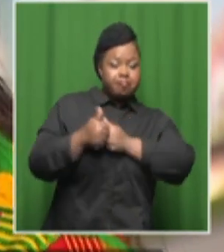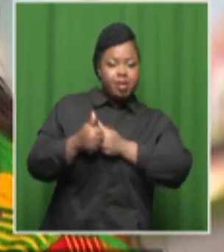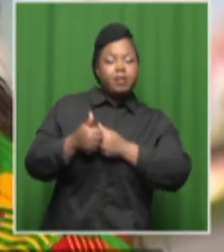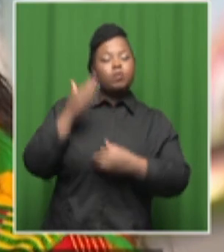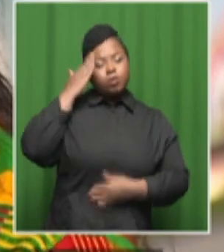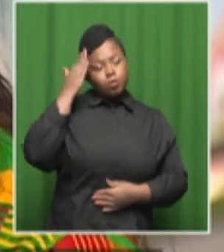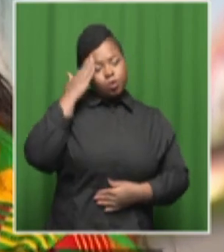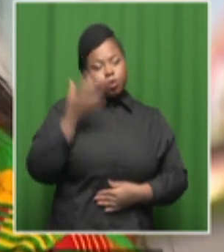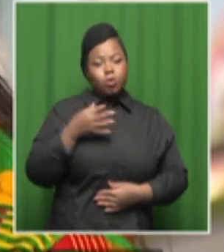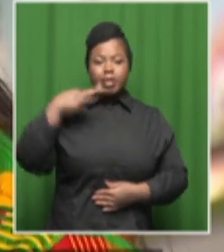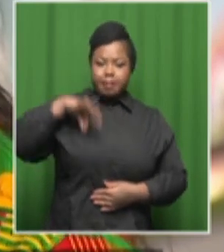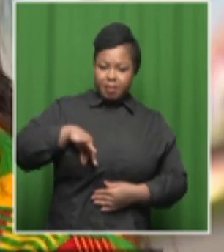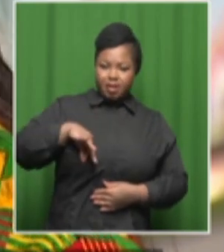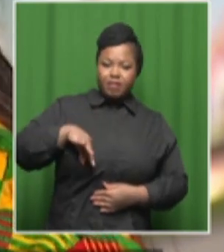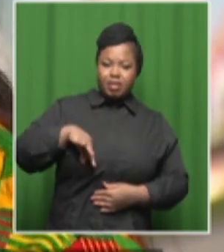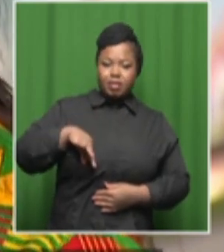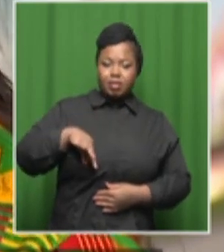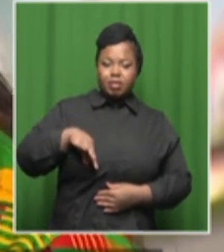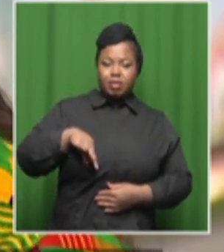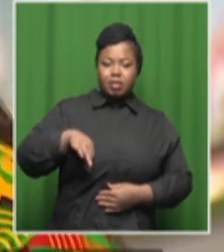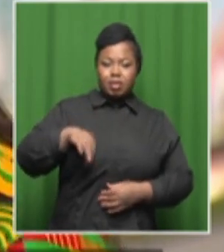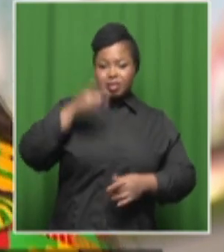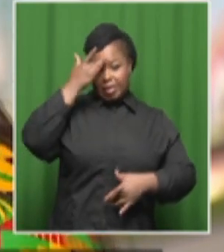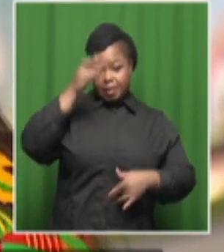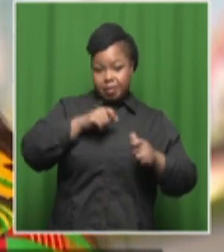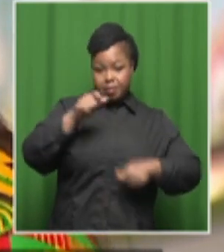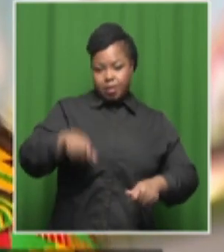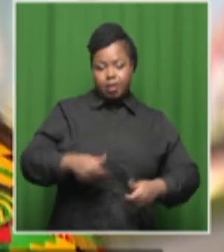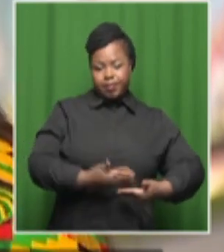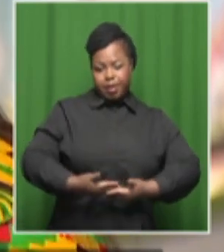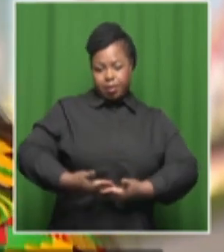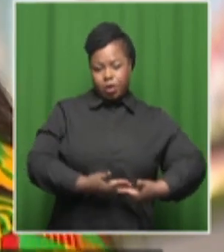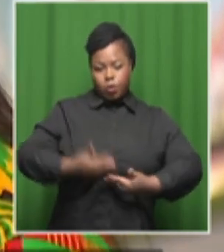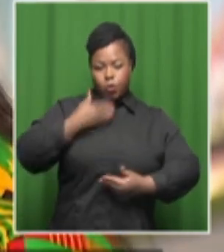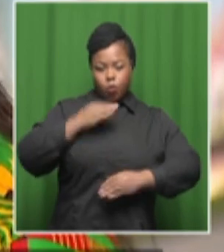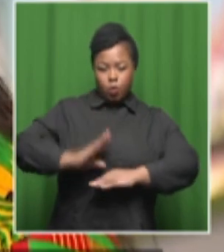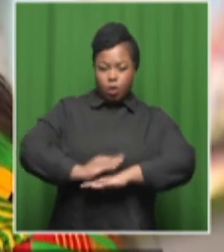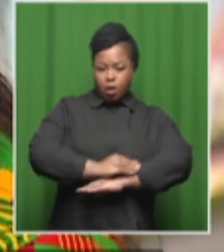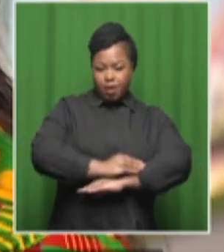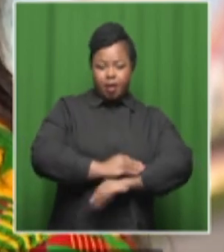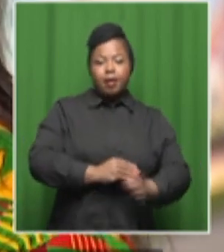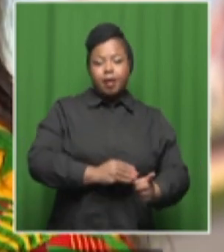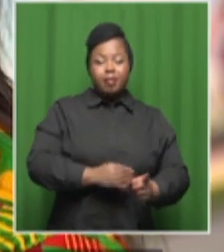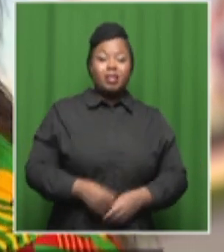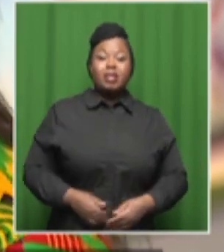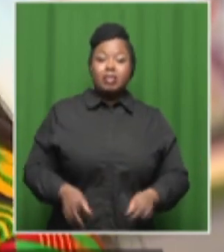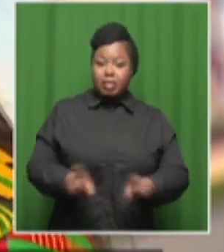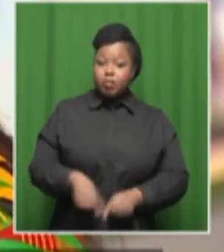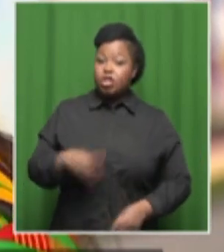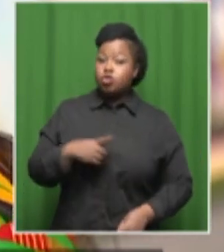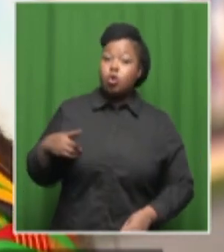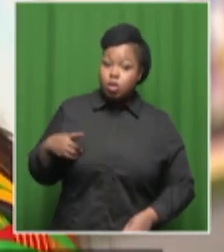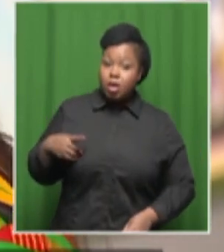benefit patients, particularly childhood children with living with cancer, oncologists also have to come on board. You've